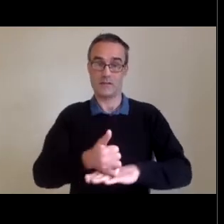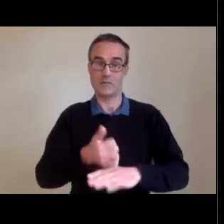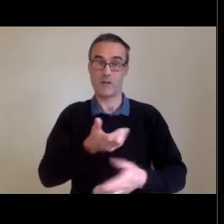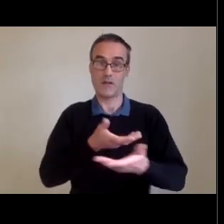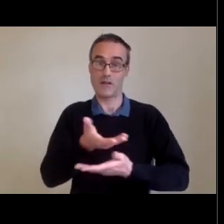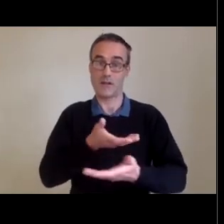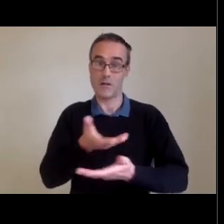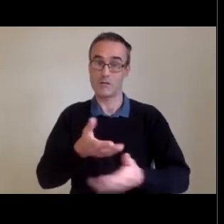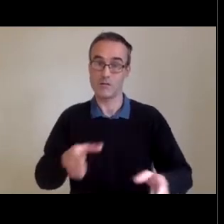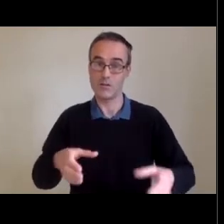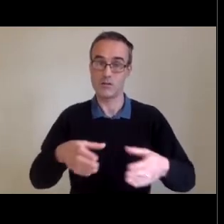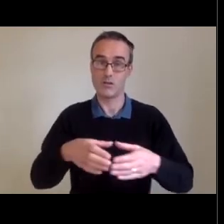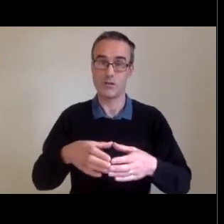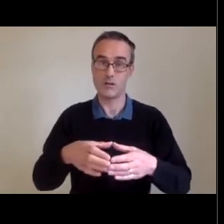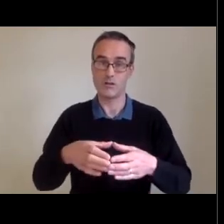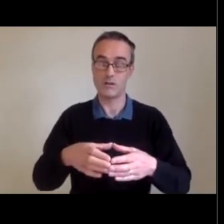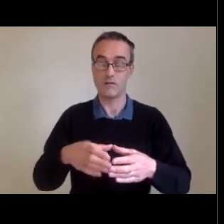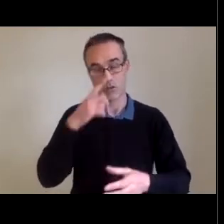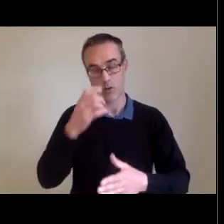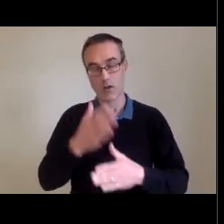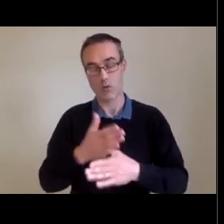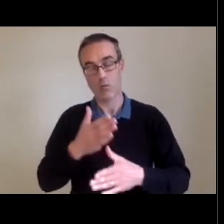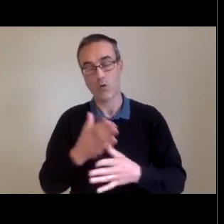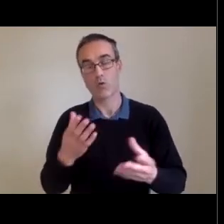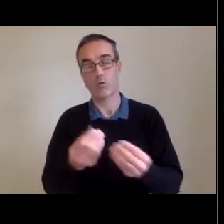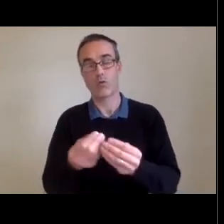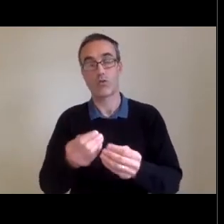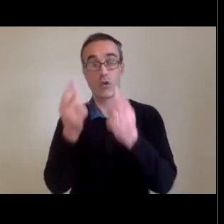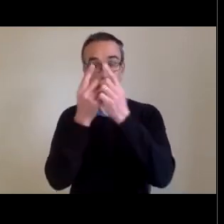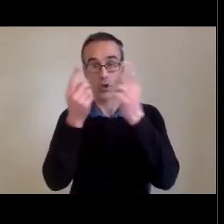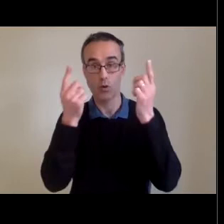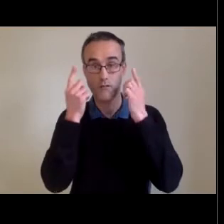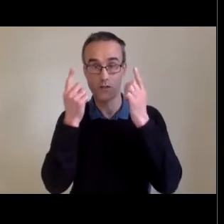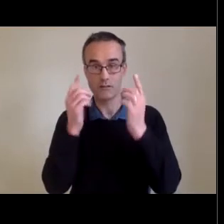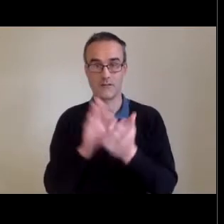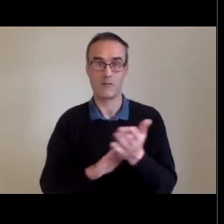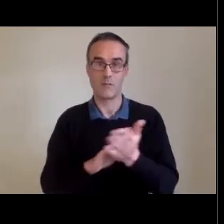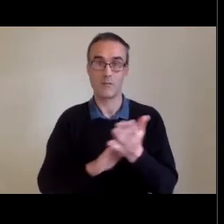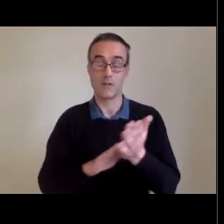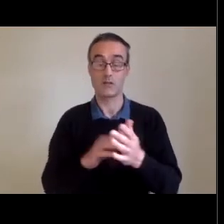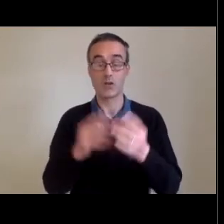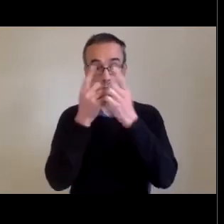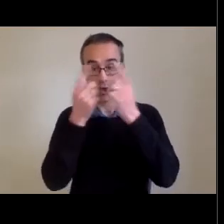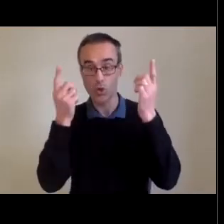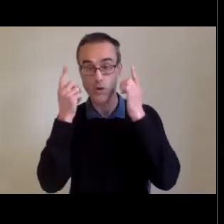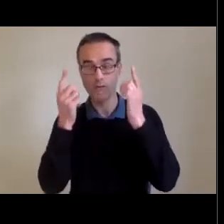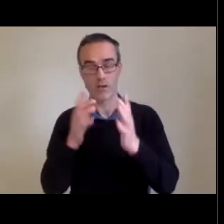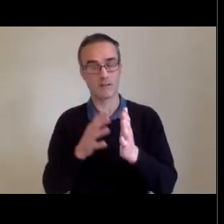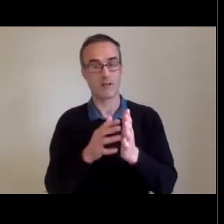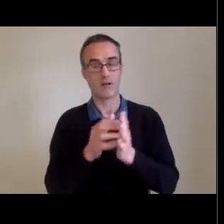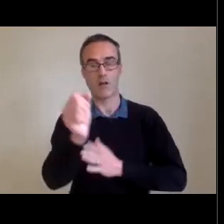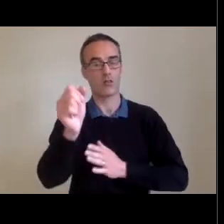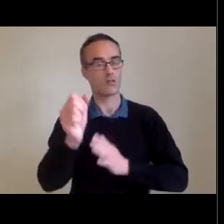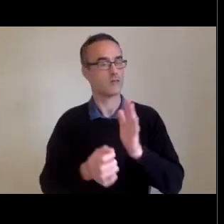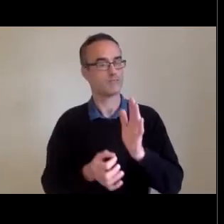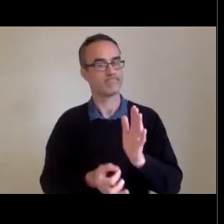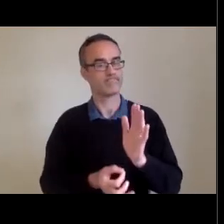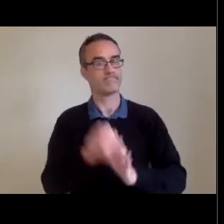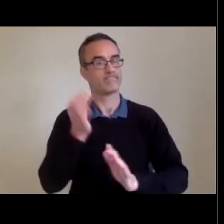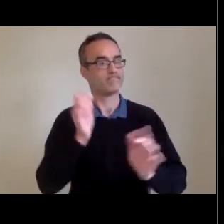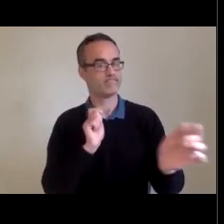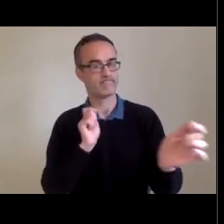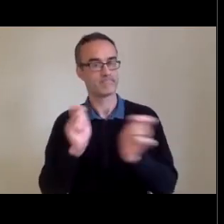with partnership with universities, such that the girl child at university will be cancelled. But they should